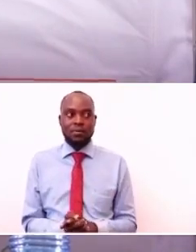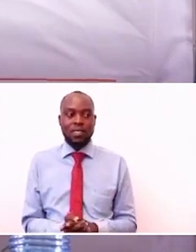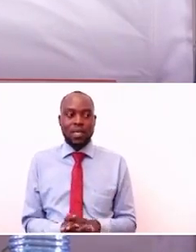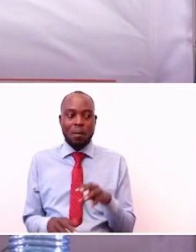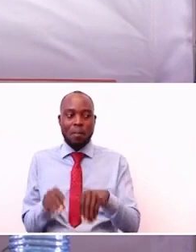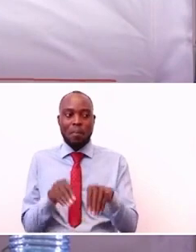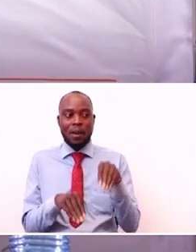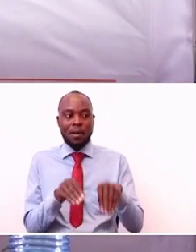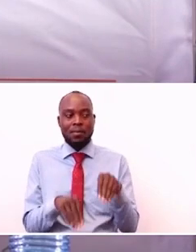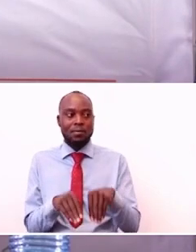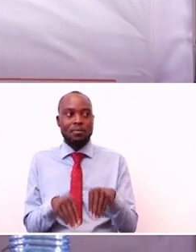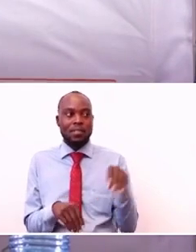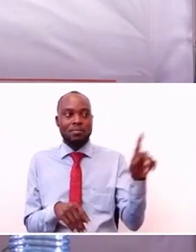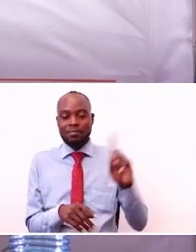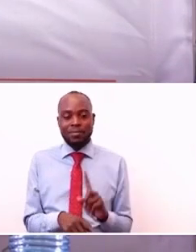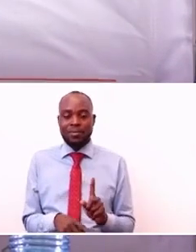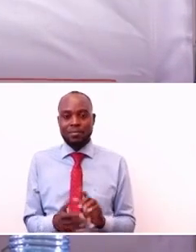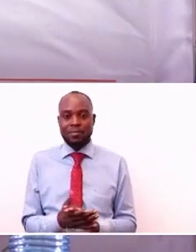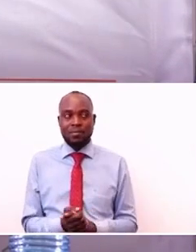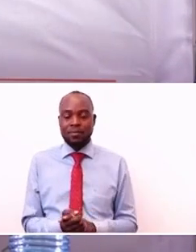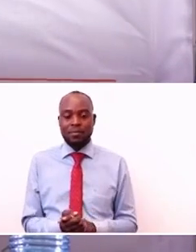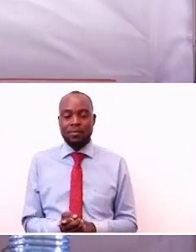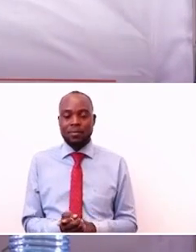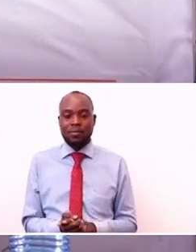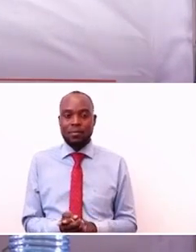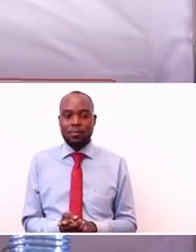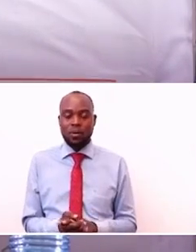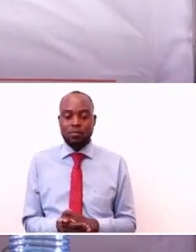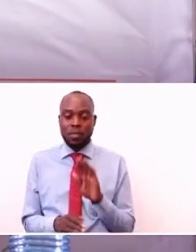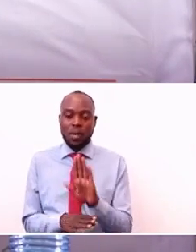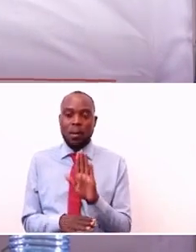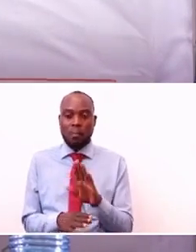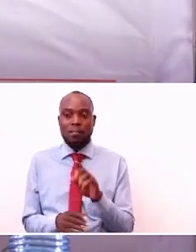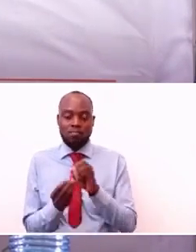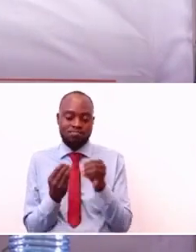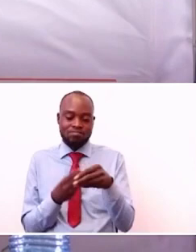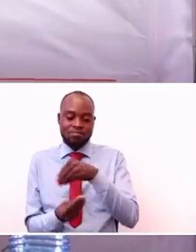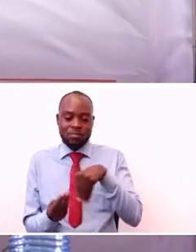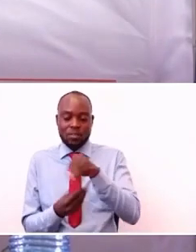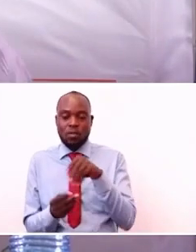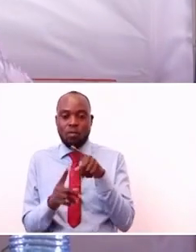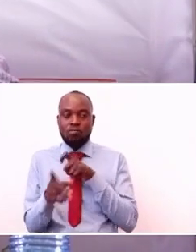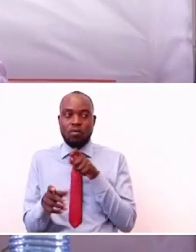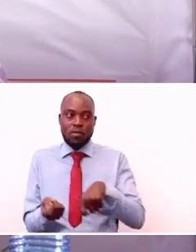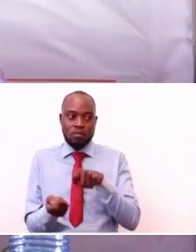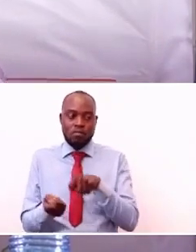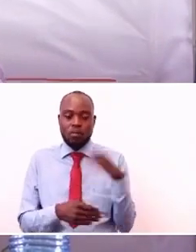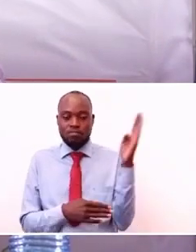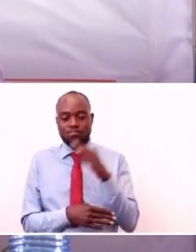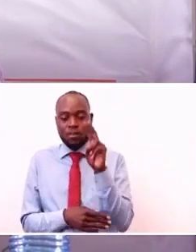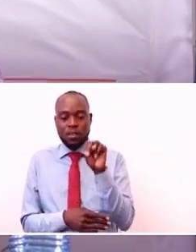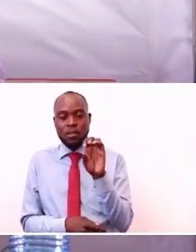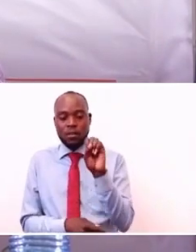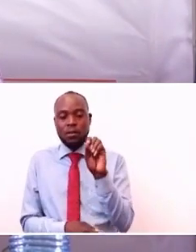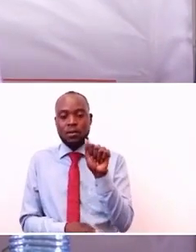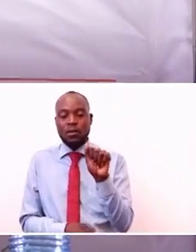planting, farming potatoes, picks potatoes from the farm gate, comes into Nairobi